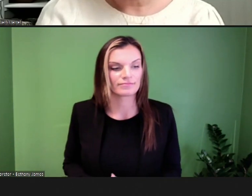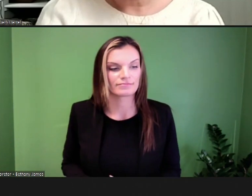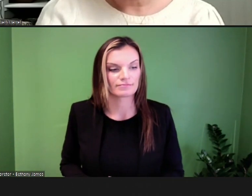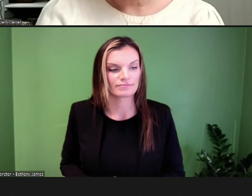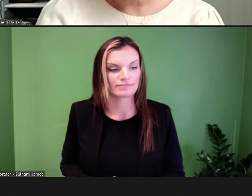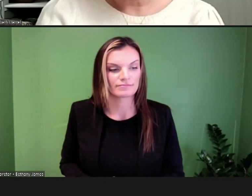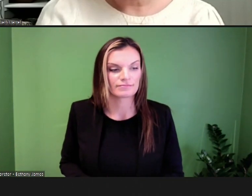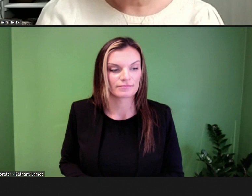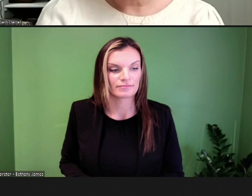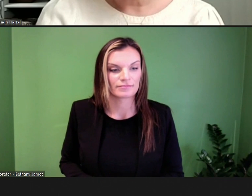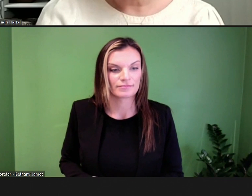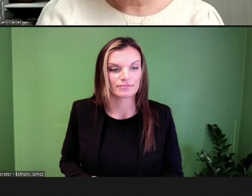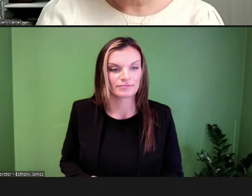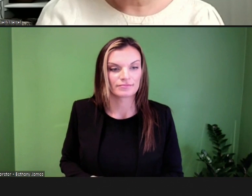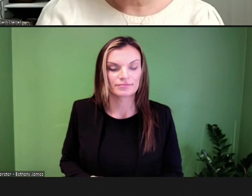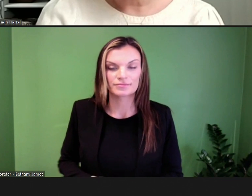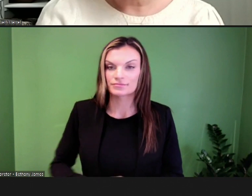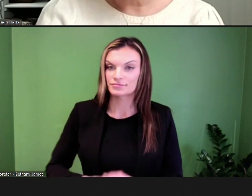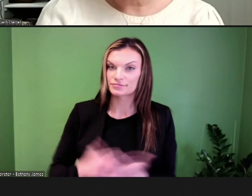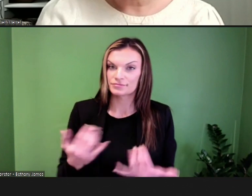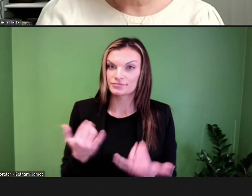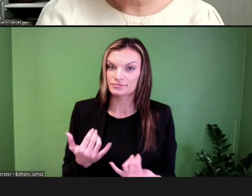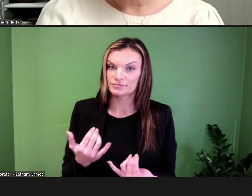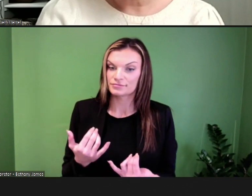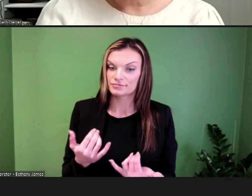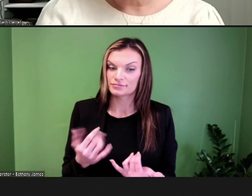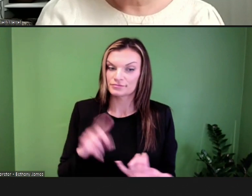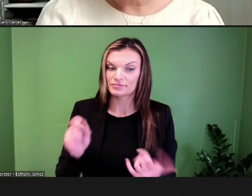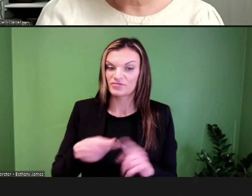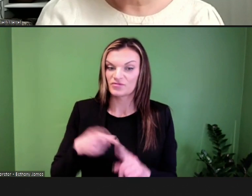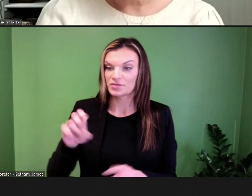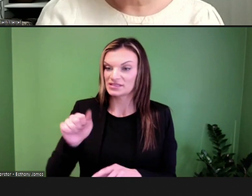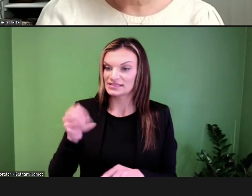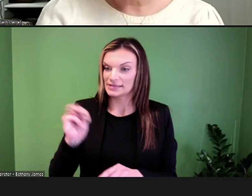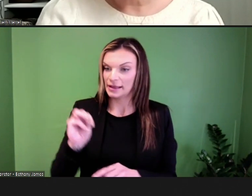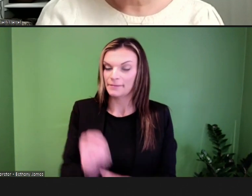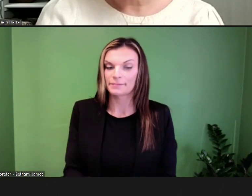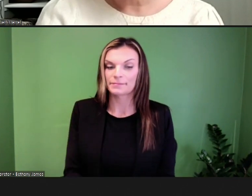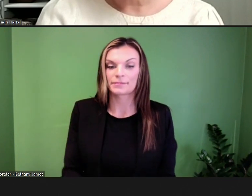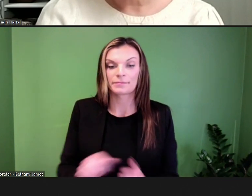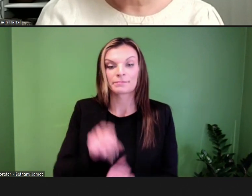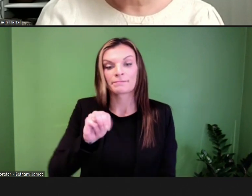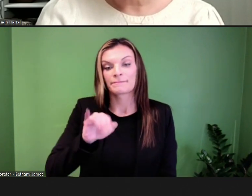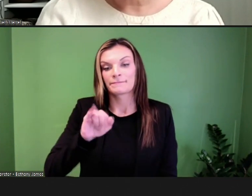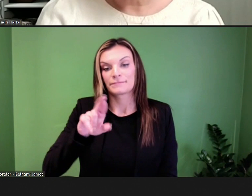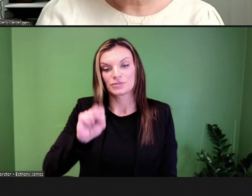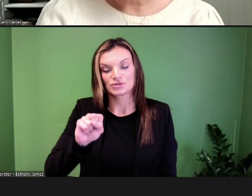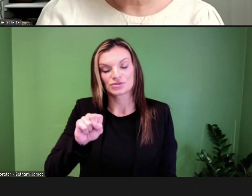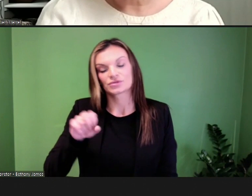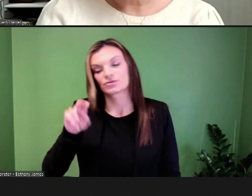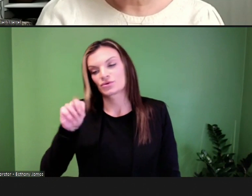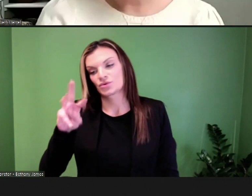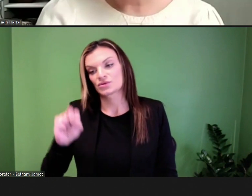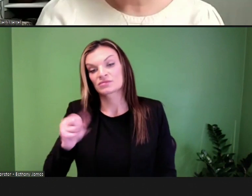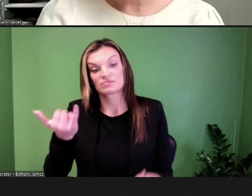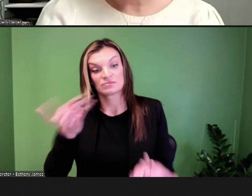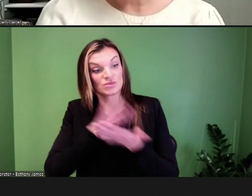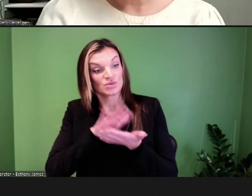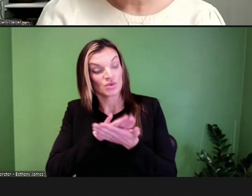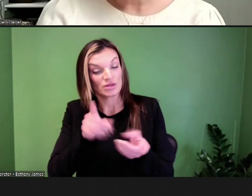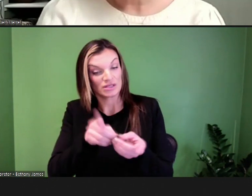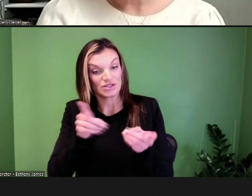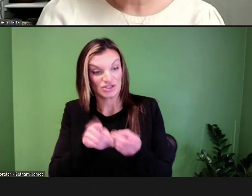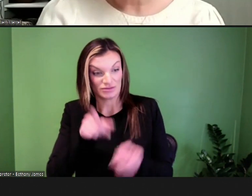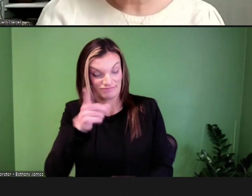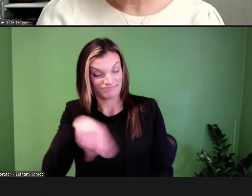This question is from Sam Schreiber with MERS News. Should more school districts be opting for virtual